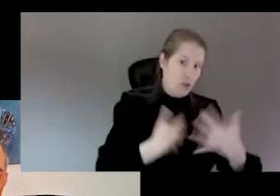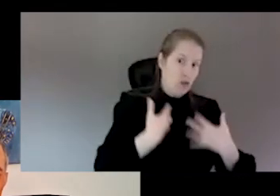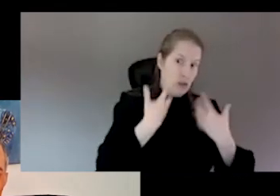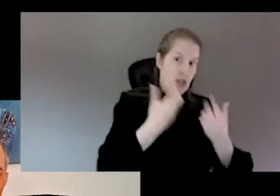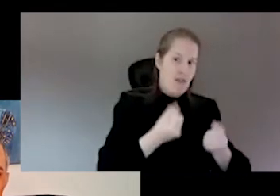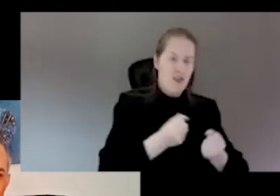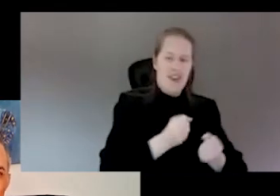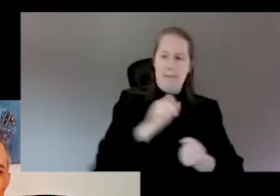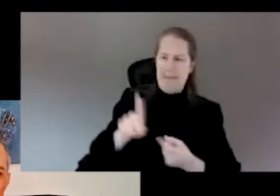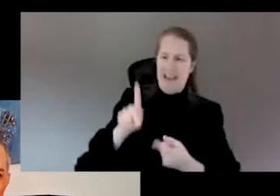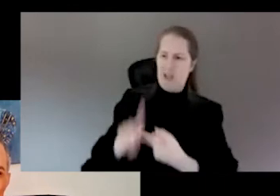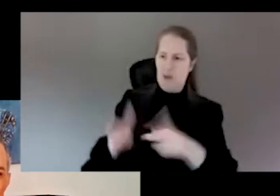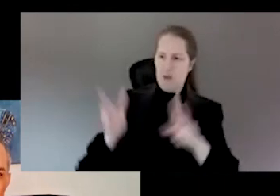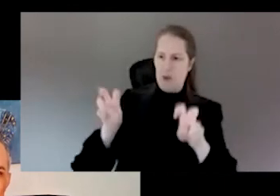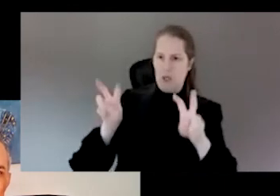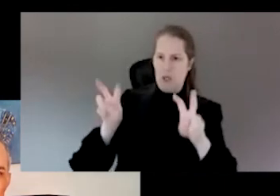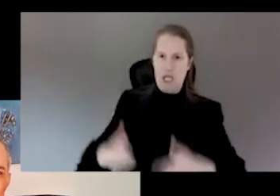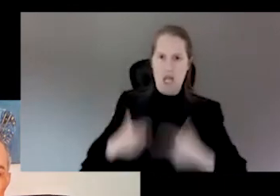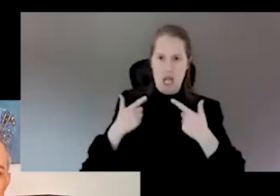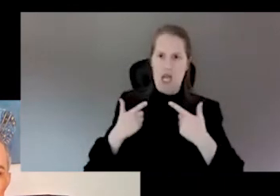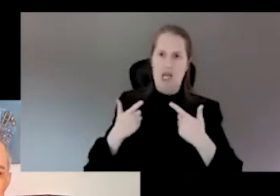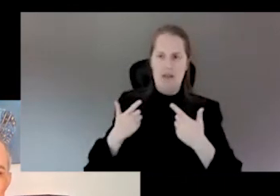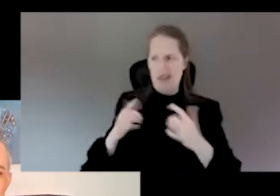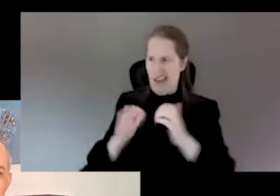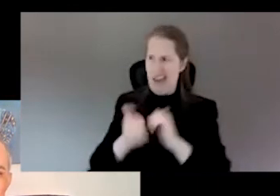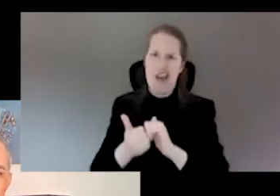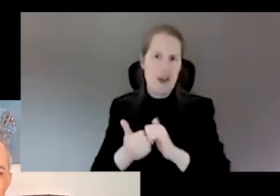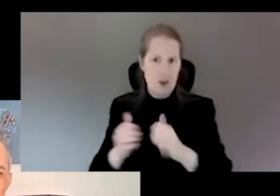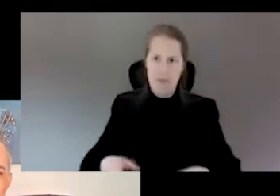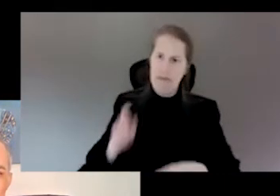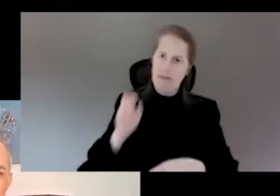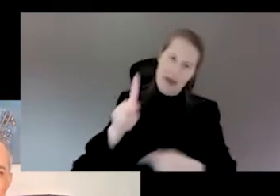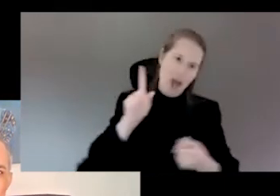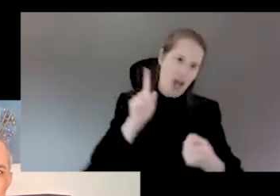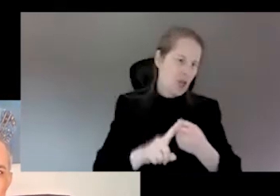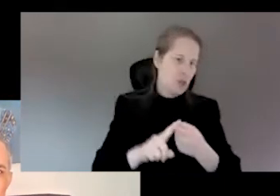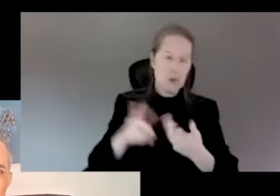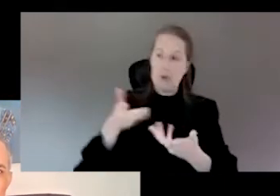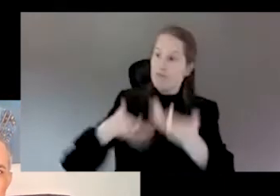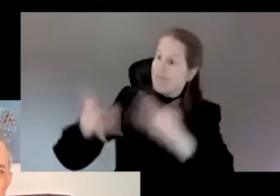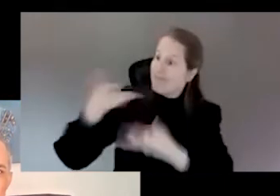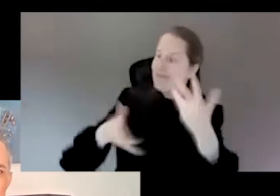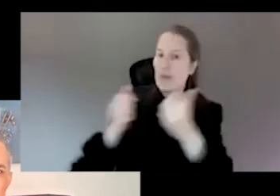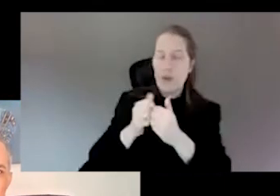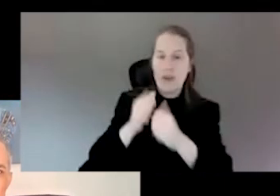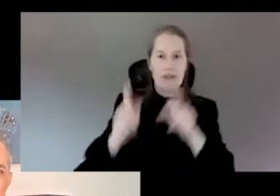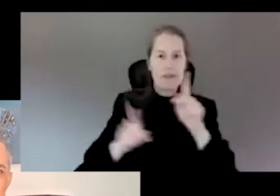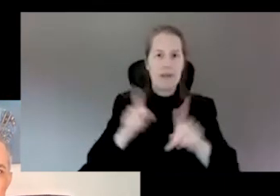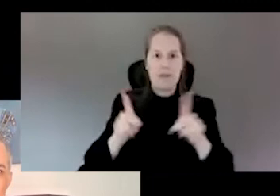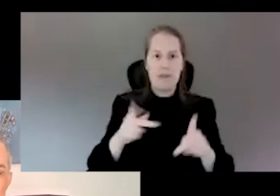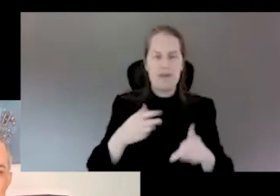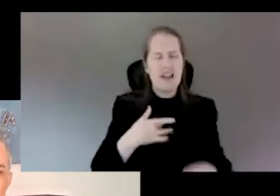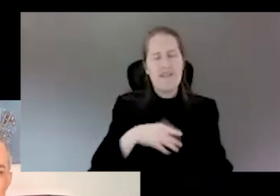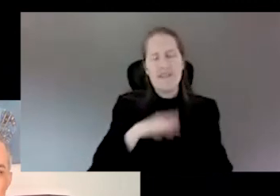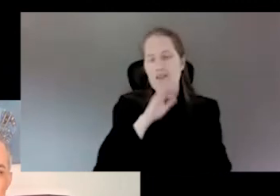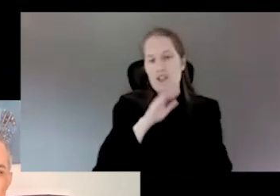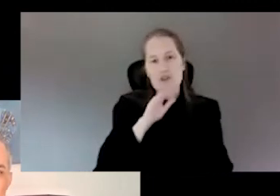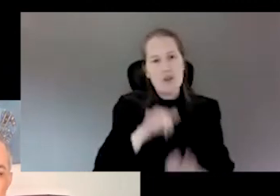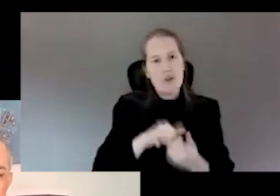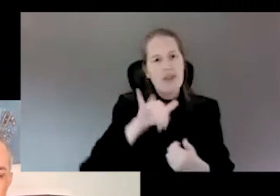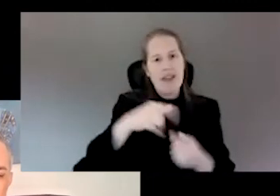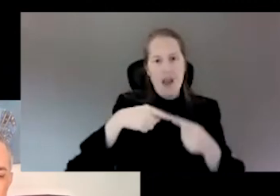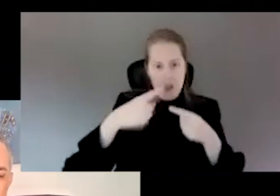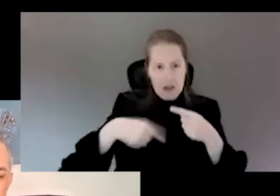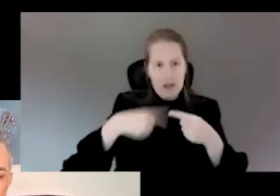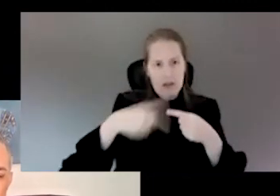surgery and you have to get back on your feet and re-engage with the world. And I just got frustrated with that. And that's when I